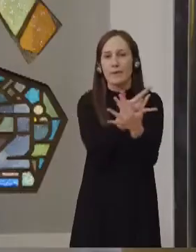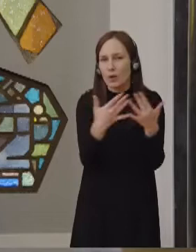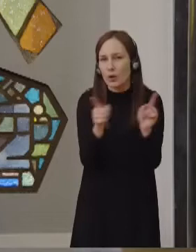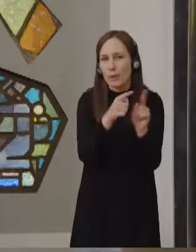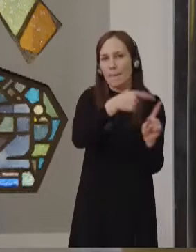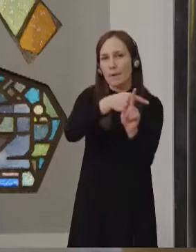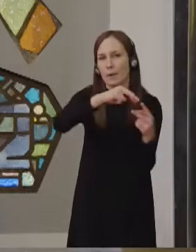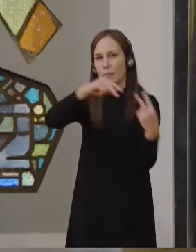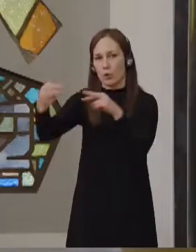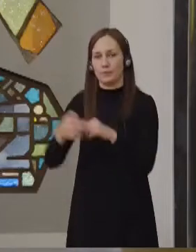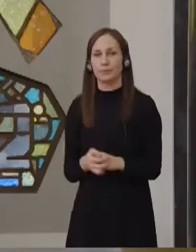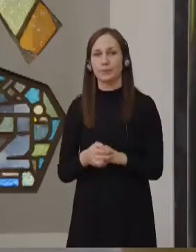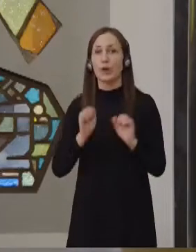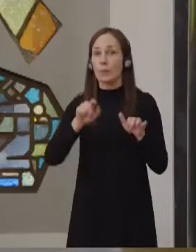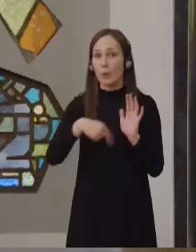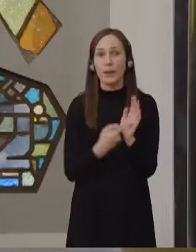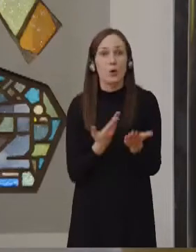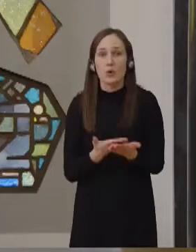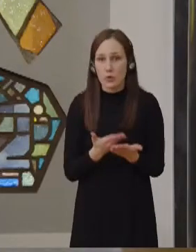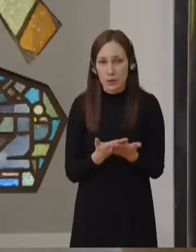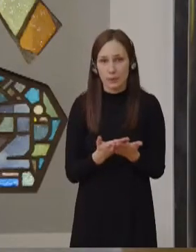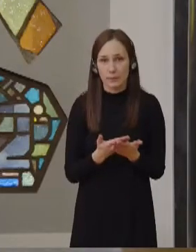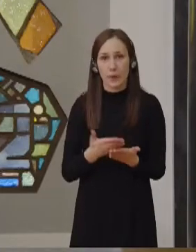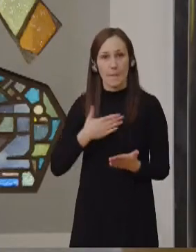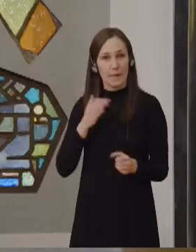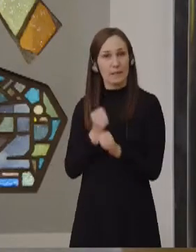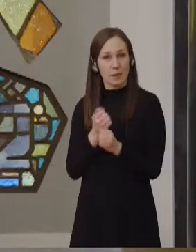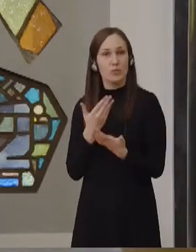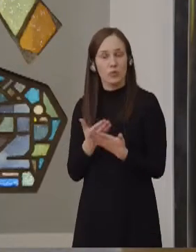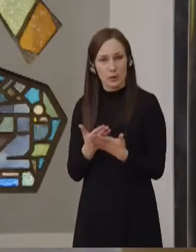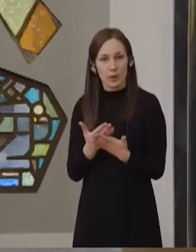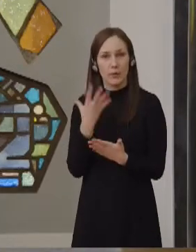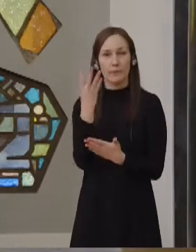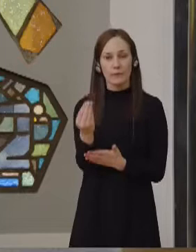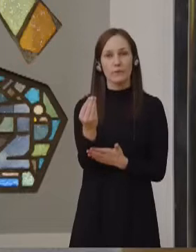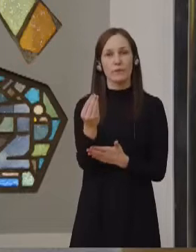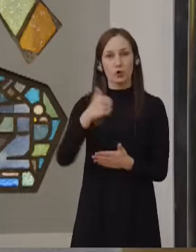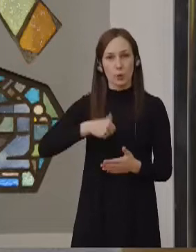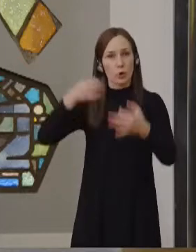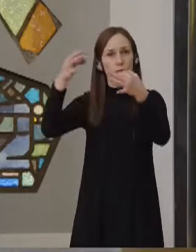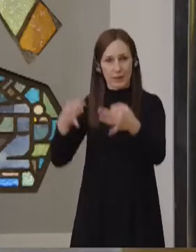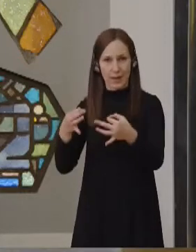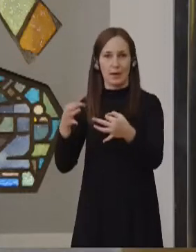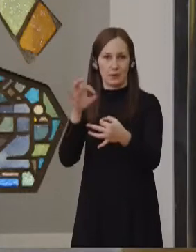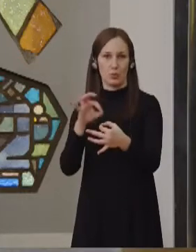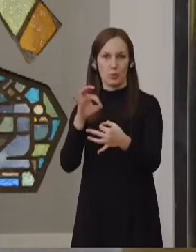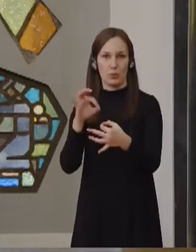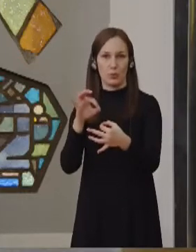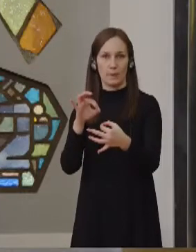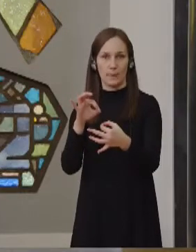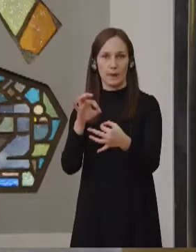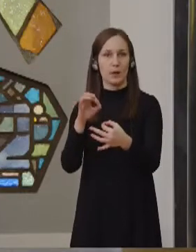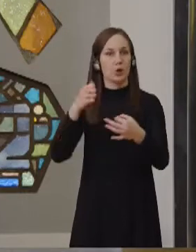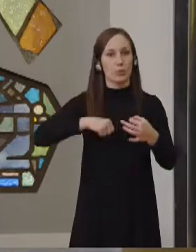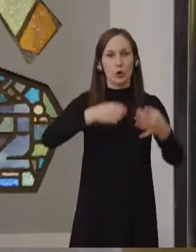may ask? Because this is an issue of human rights as so profoundly laid out in the Universal Declaration of Human